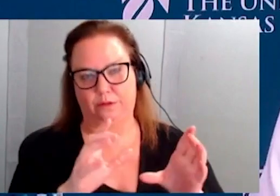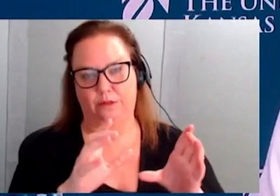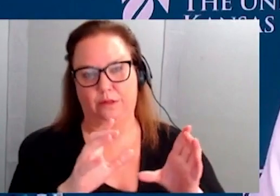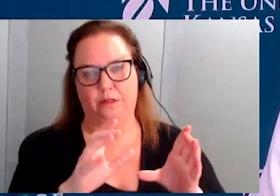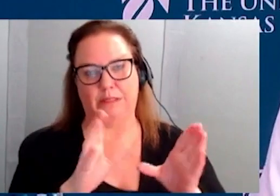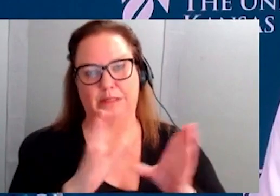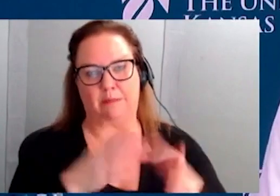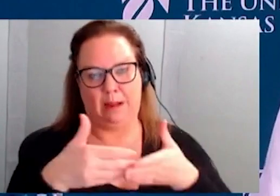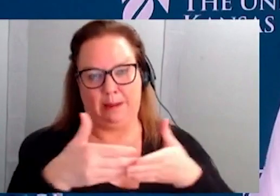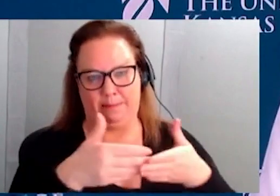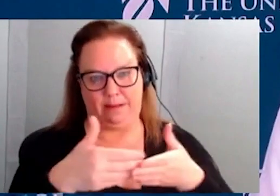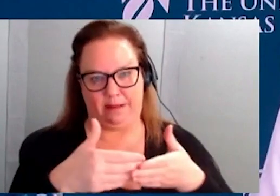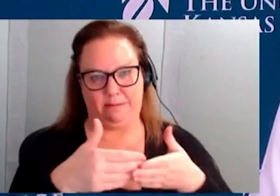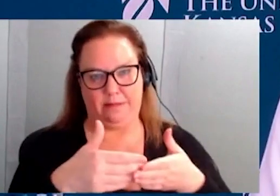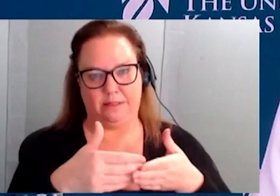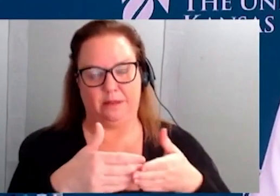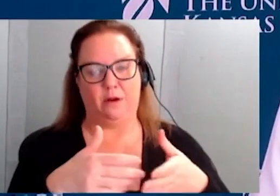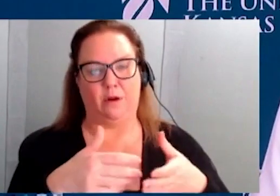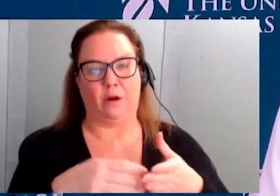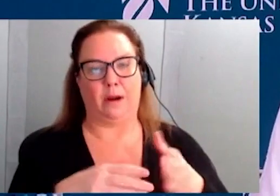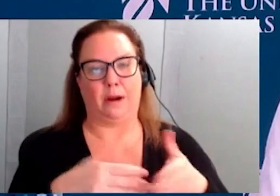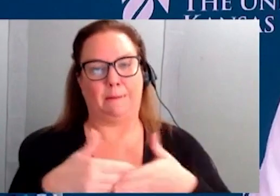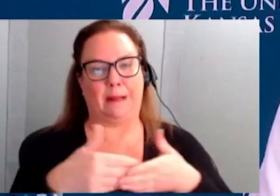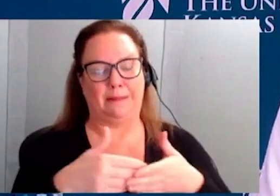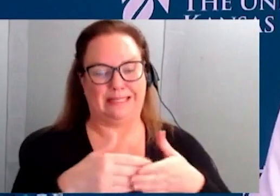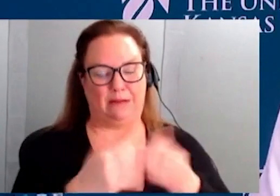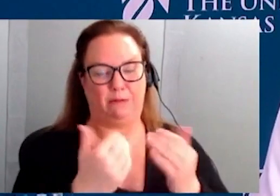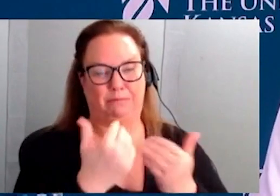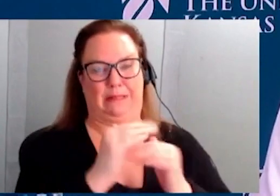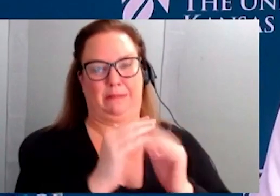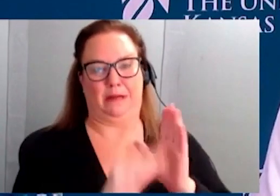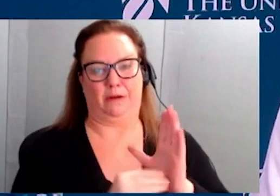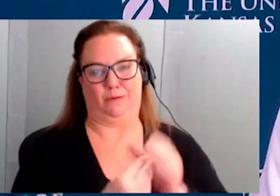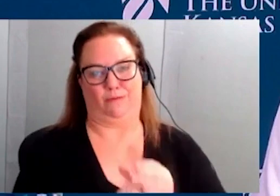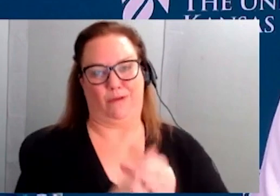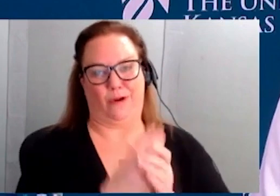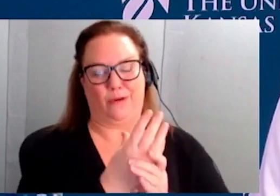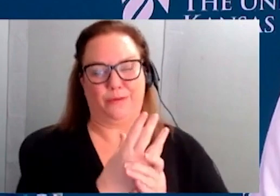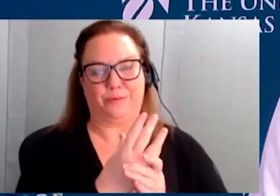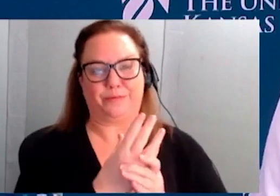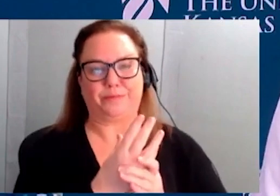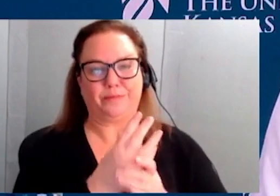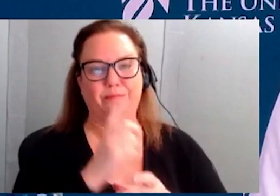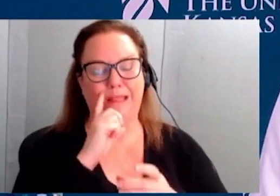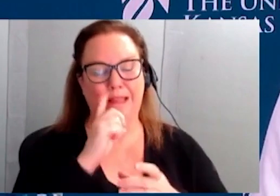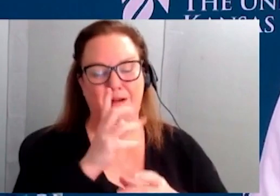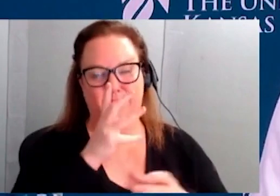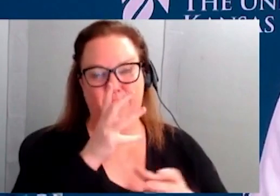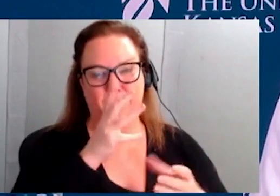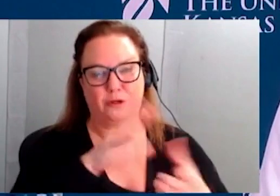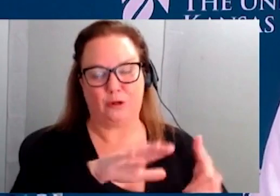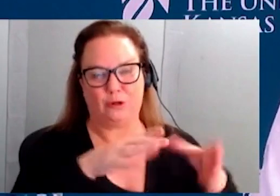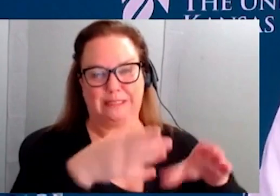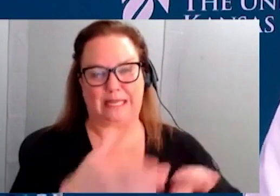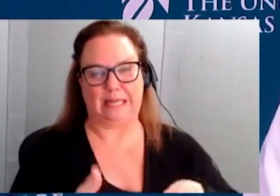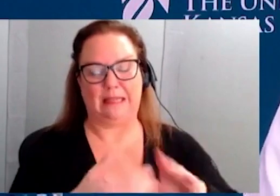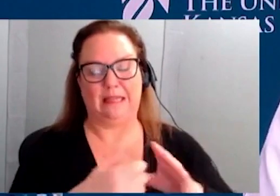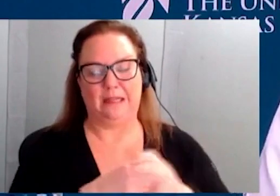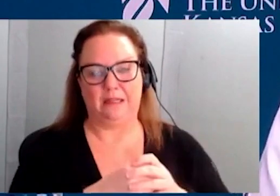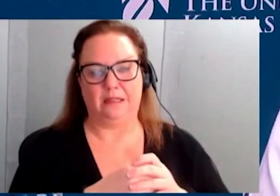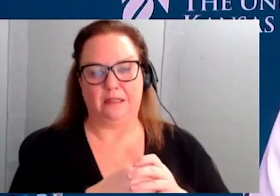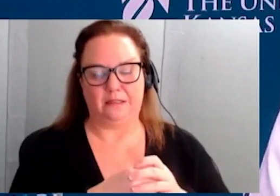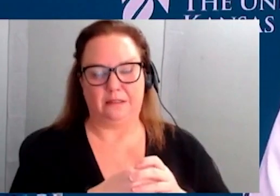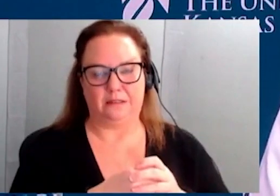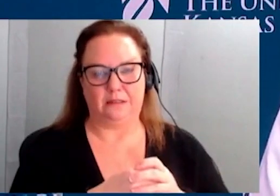or babies that were growth restricted. They also had increased risk for maternal deaths. And so, those